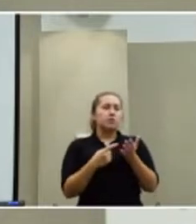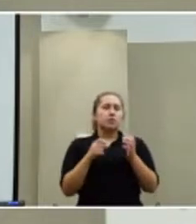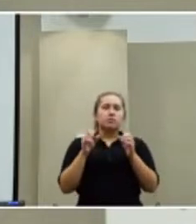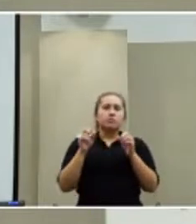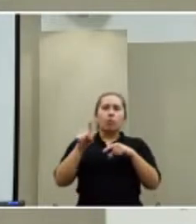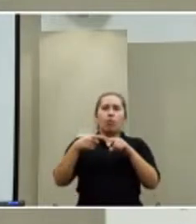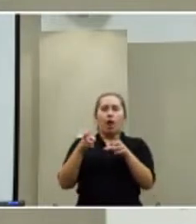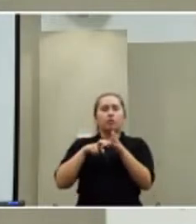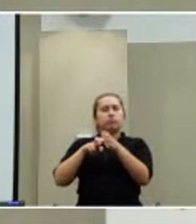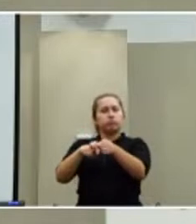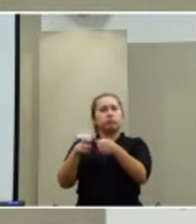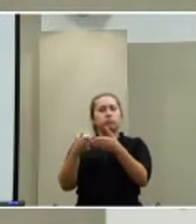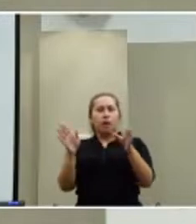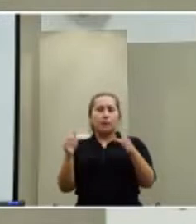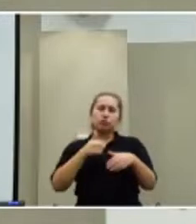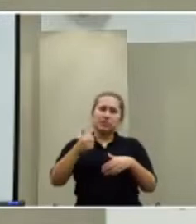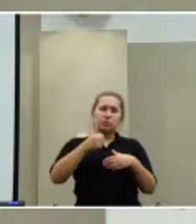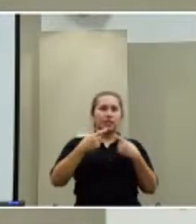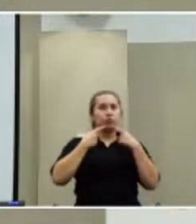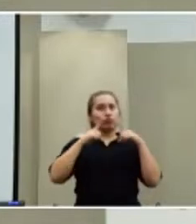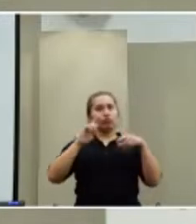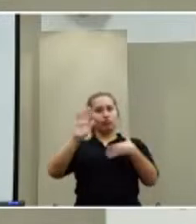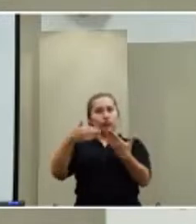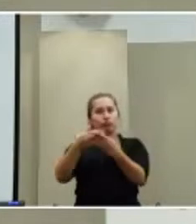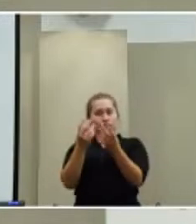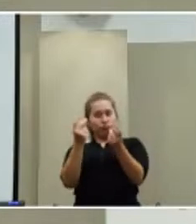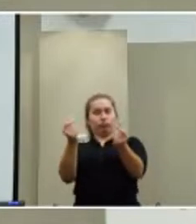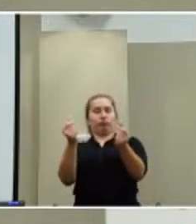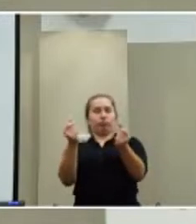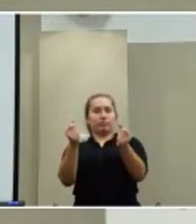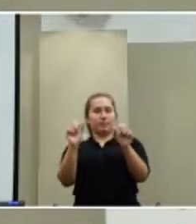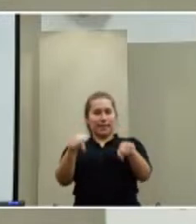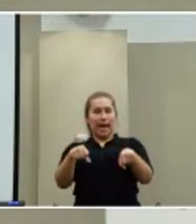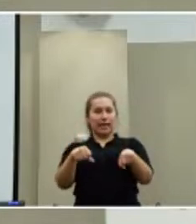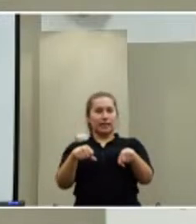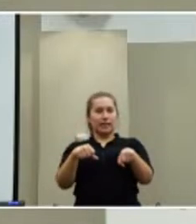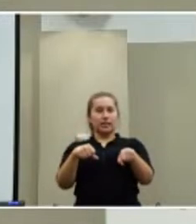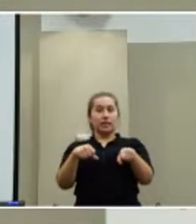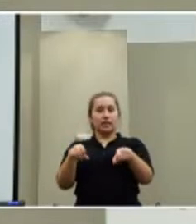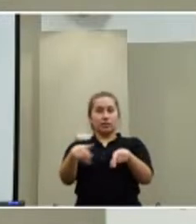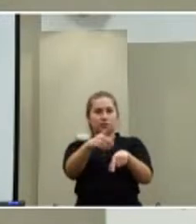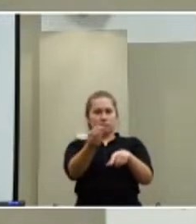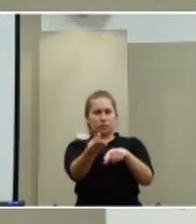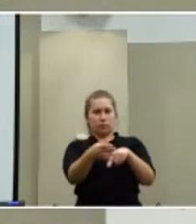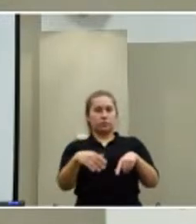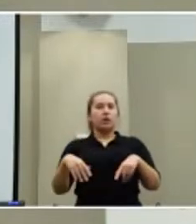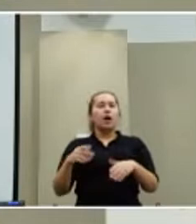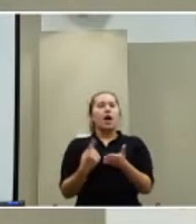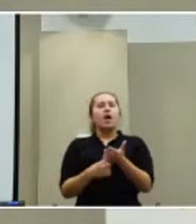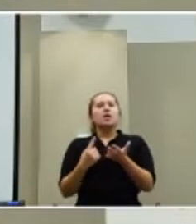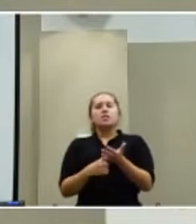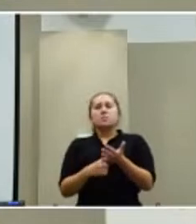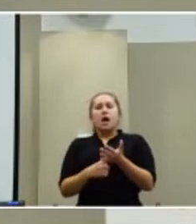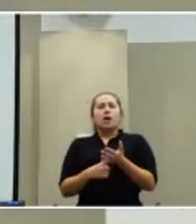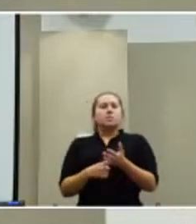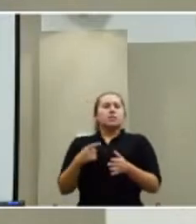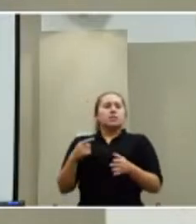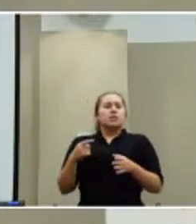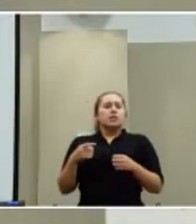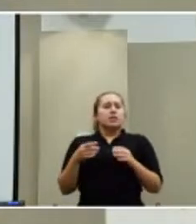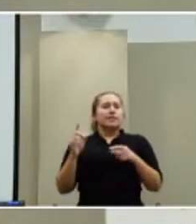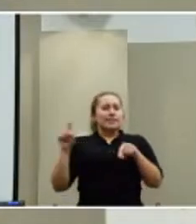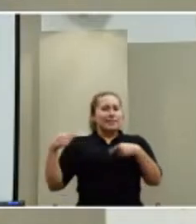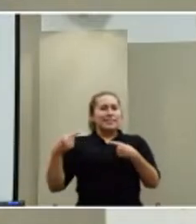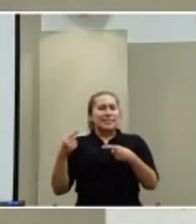transportation. It can get you to your destination in no time flat. But sometimes there's always been a downside with taking public